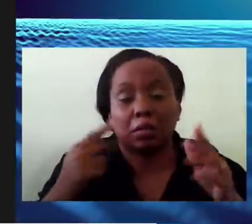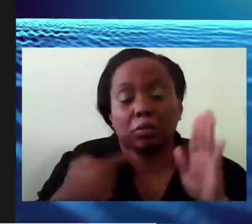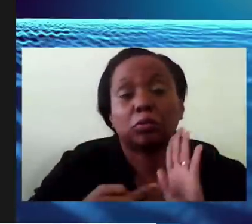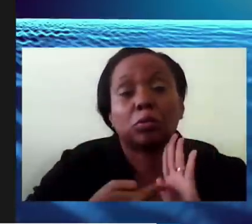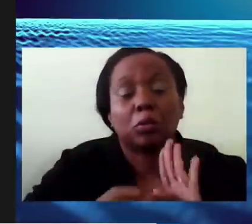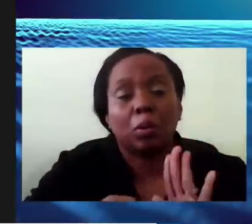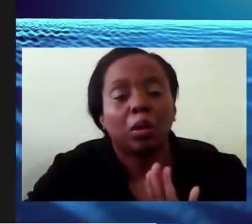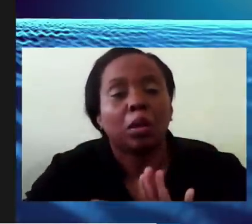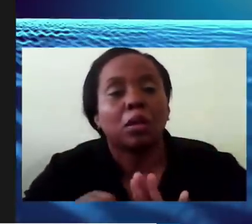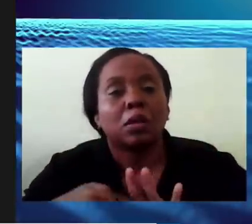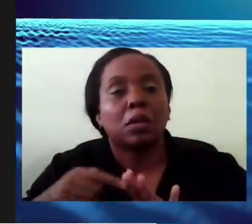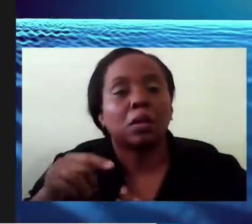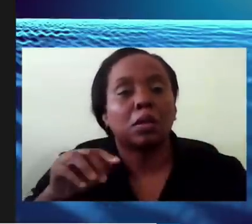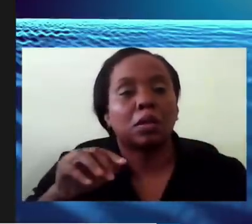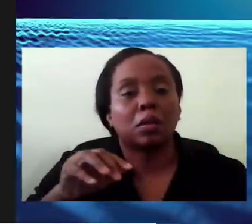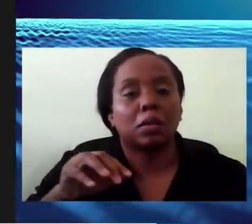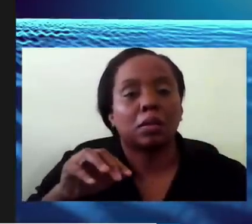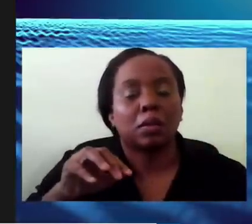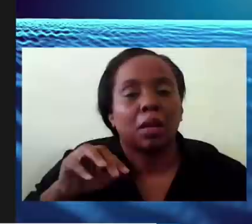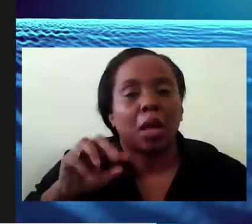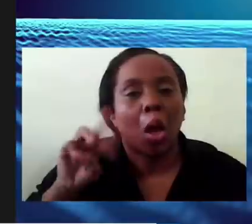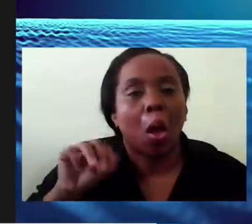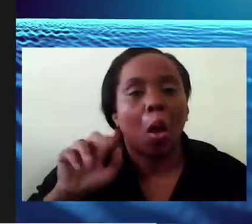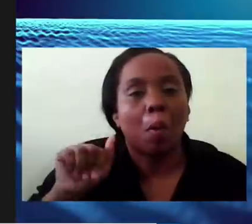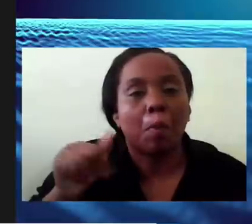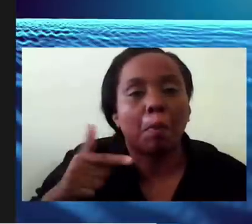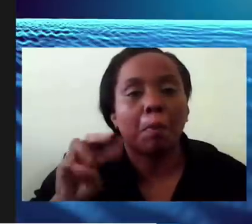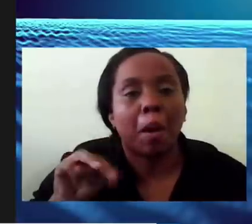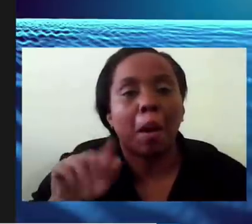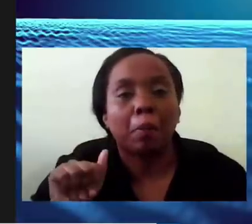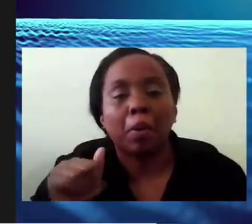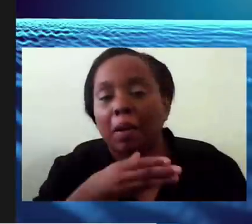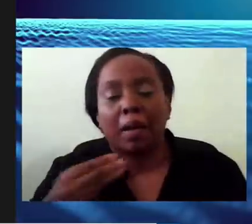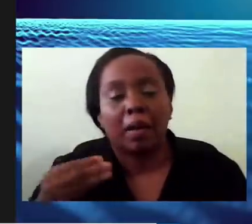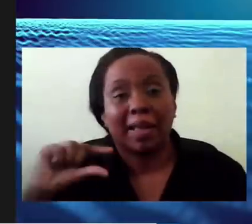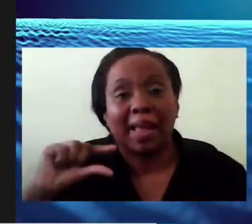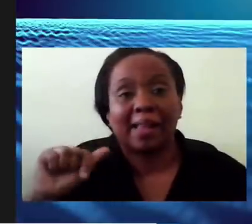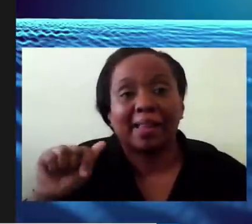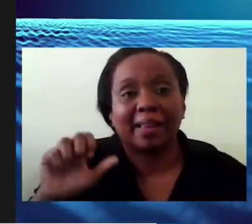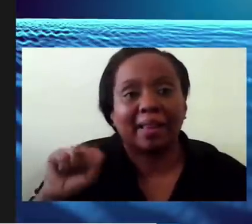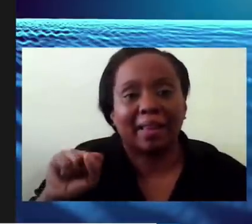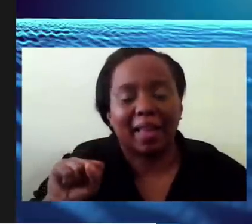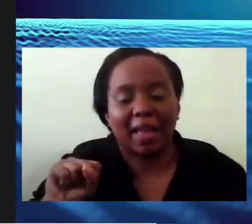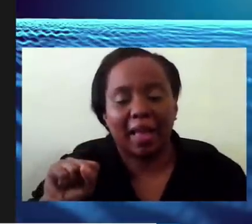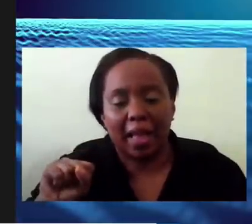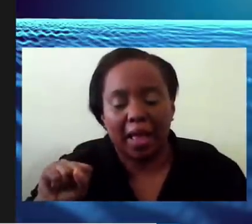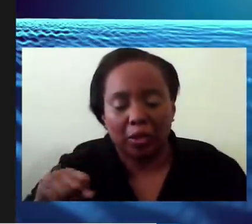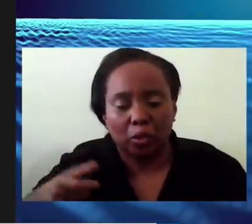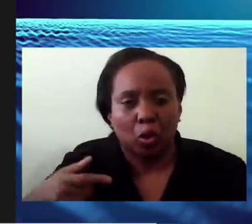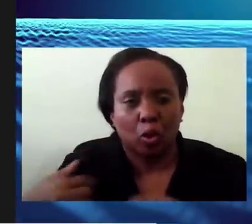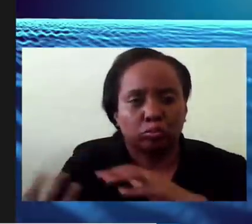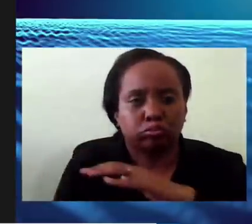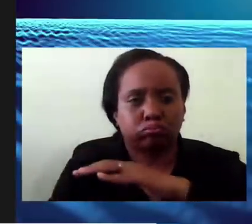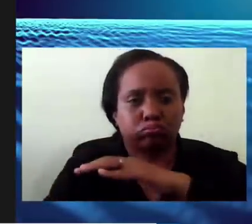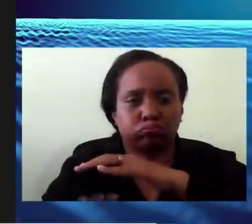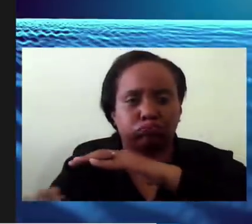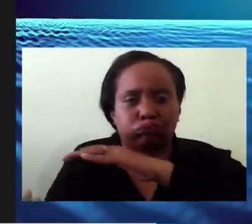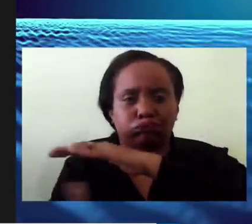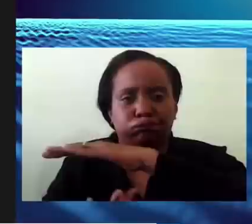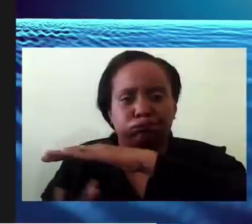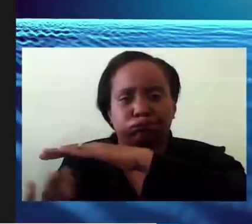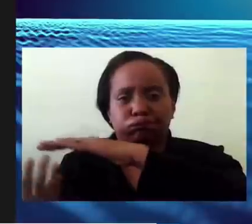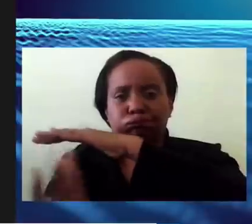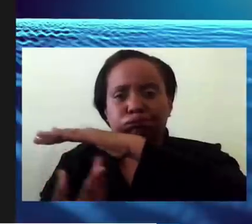fluids, by fluids, I mean magma and gas through the volcanic system. So that indicates